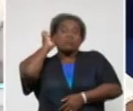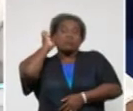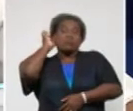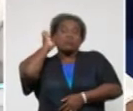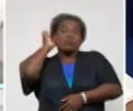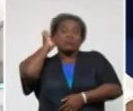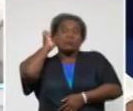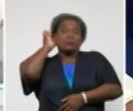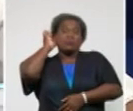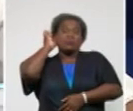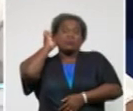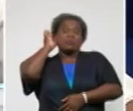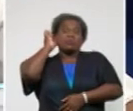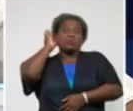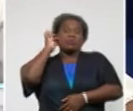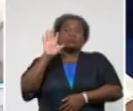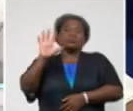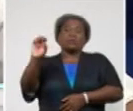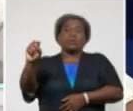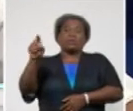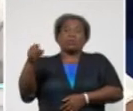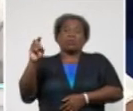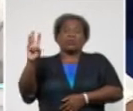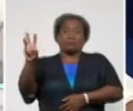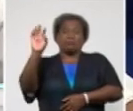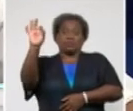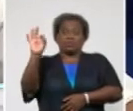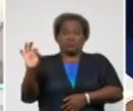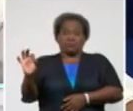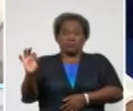cases on the island. 18,